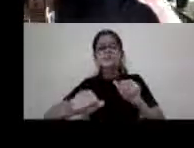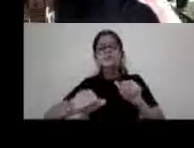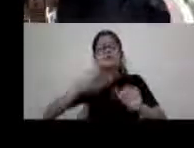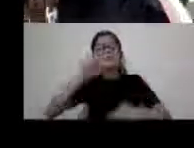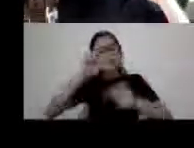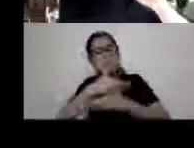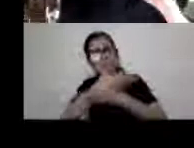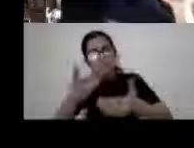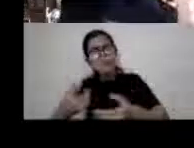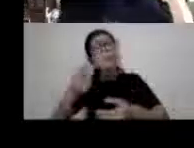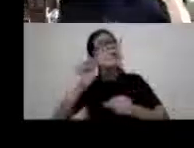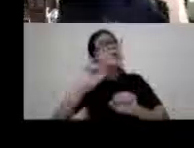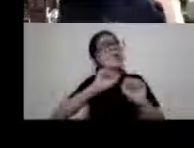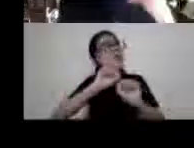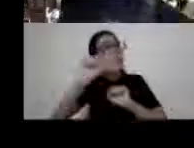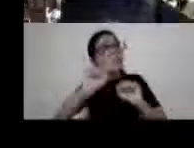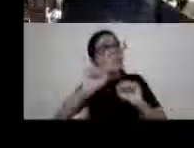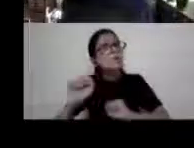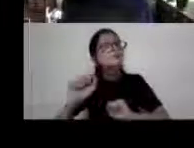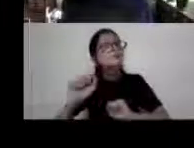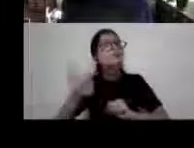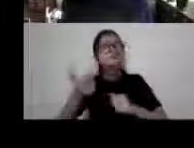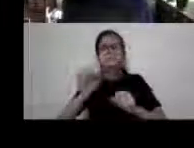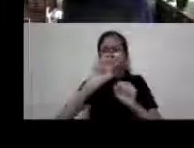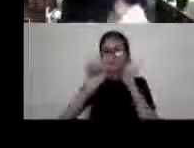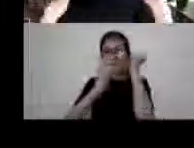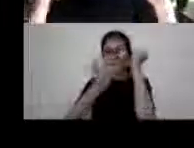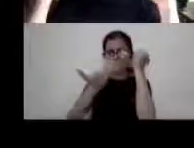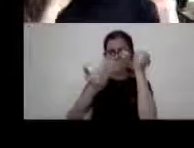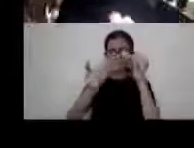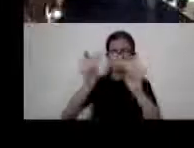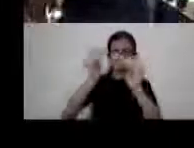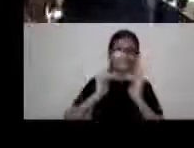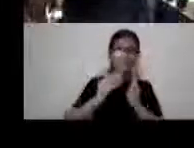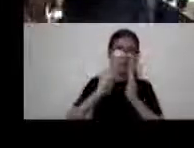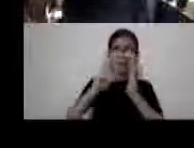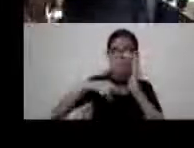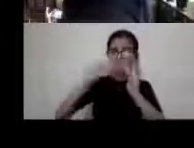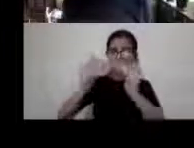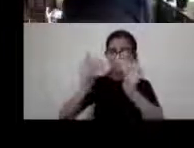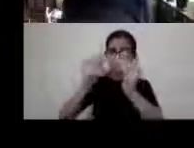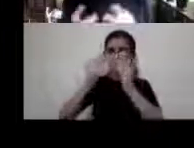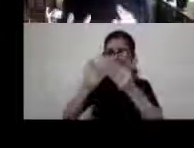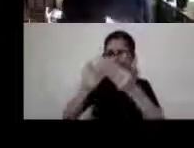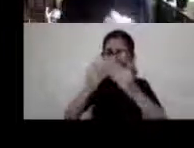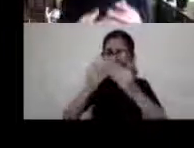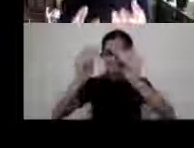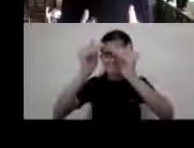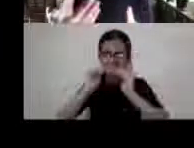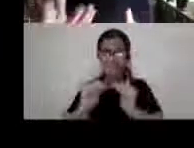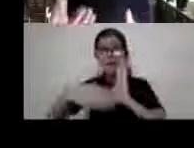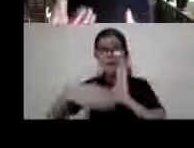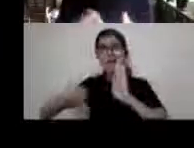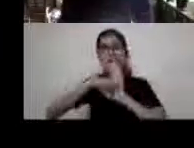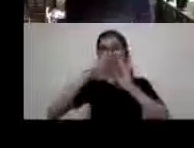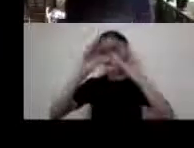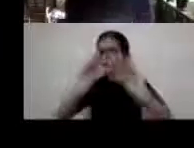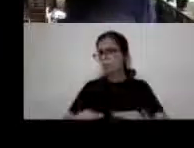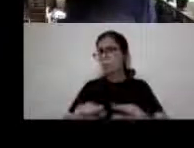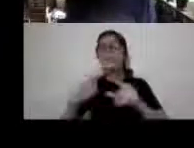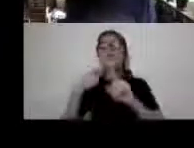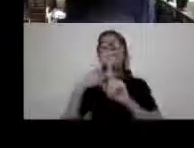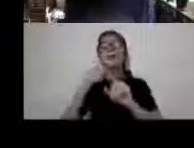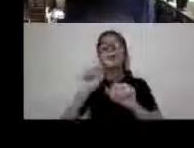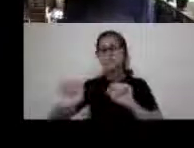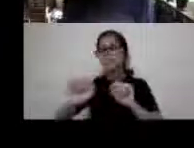very low educational limit or level, people who usually would never go into an